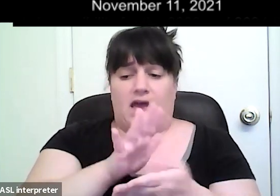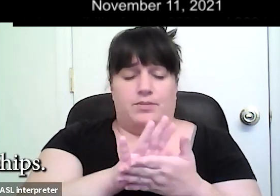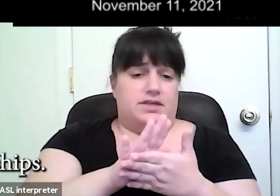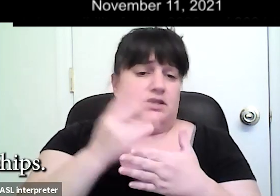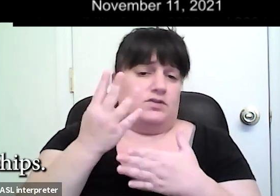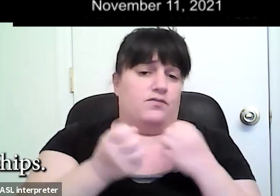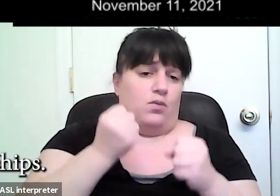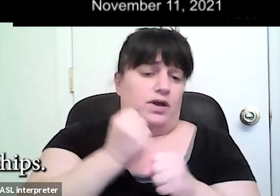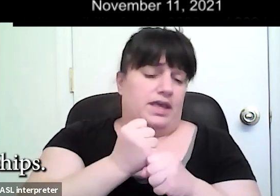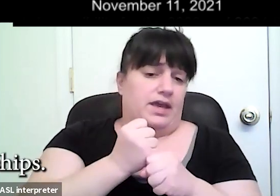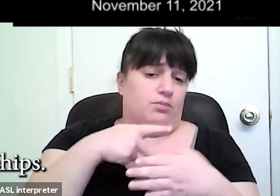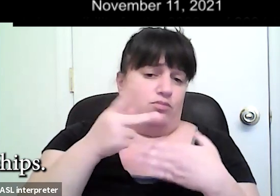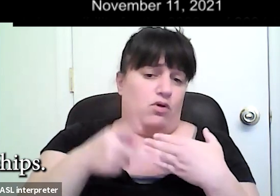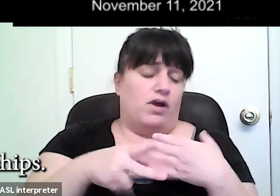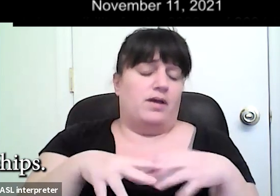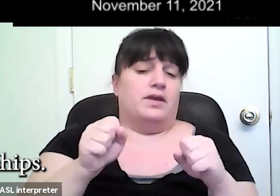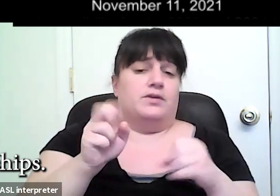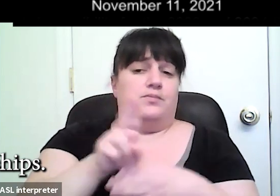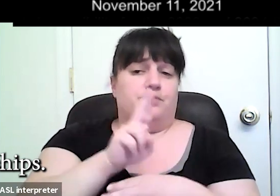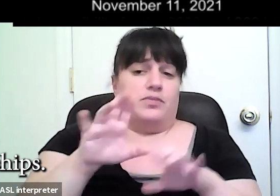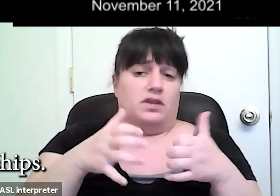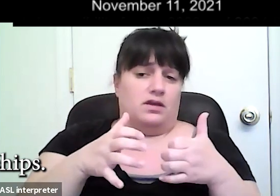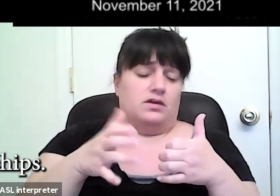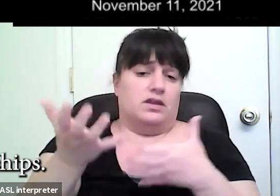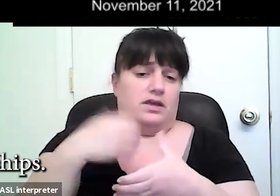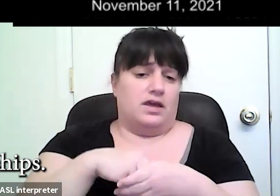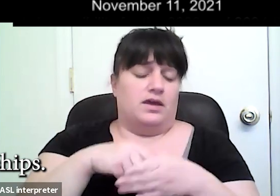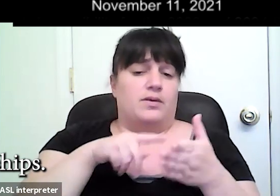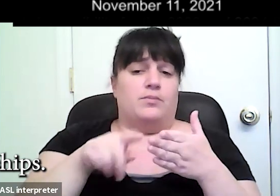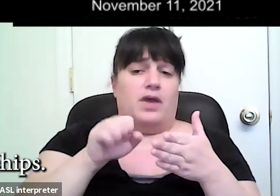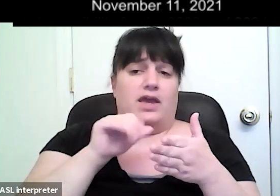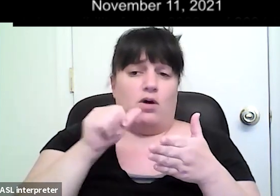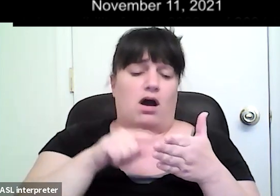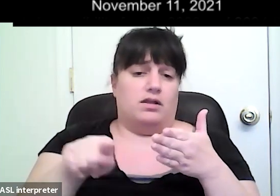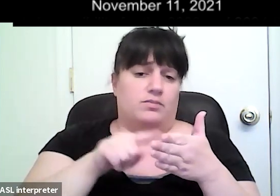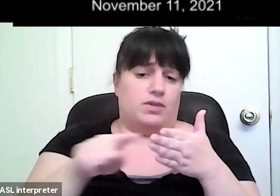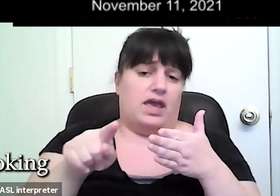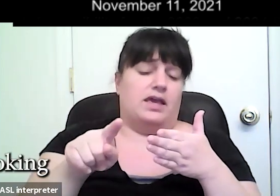program. They take university courses and they engage in paid or unpaid internships,